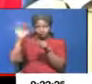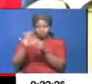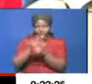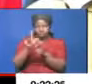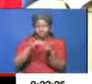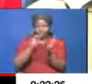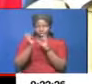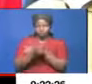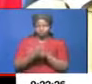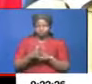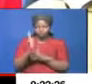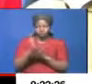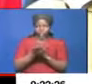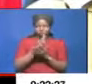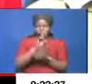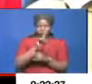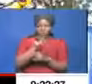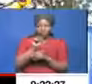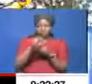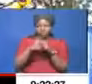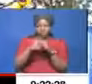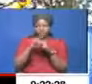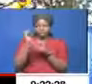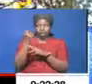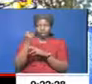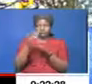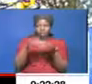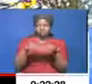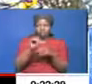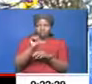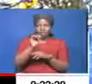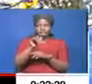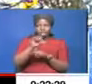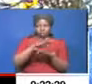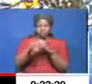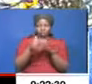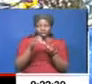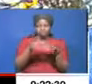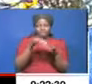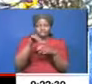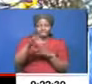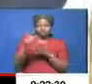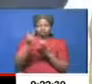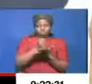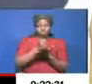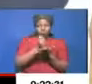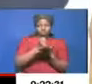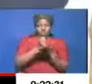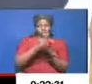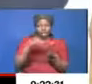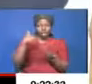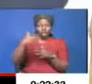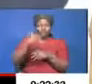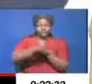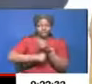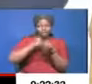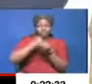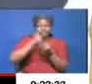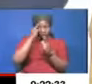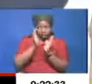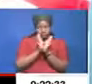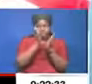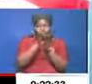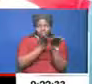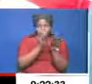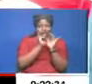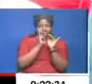According to Section 159 of the Kenyan Companies Act, all companies need to appoint an auditor annually. For public service